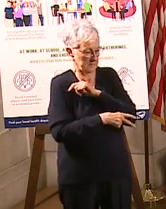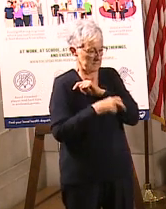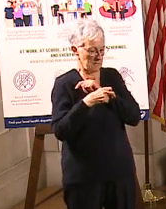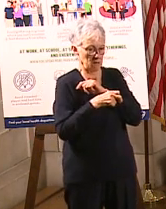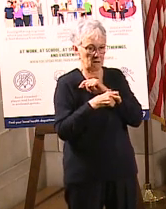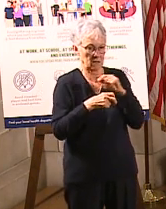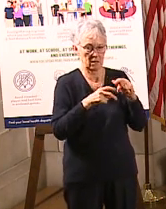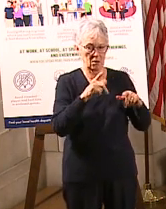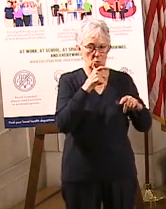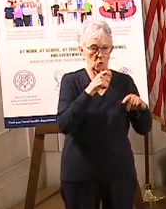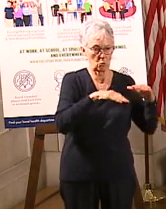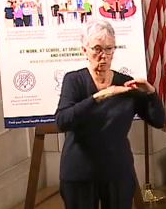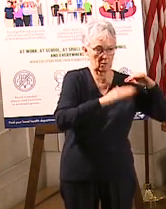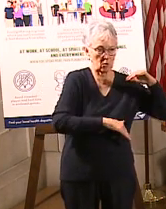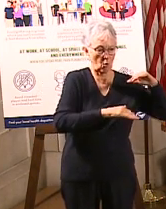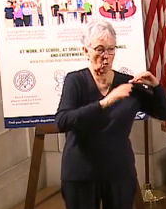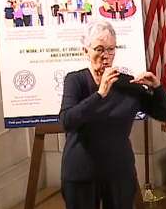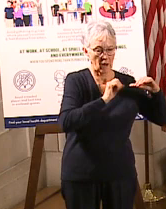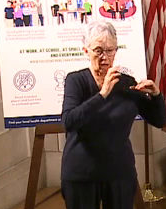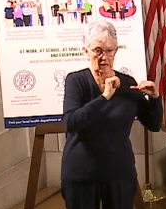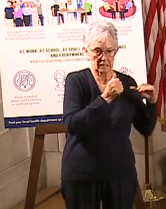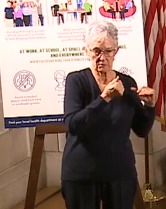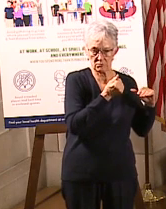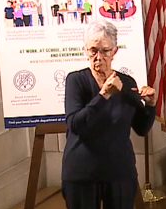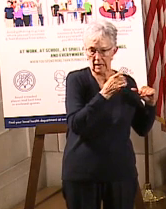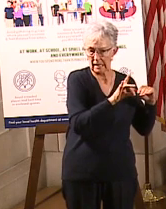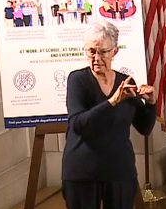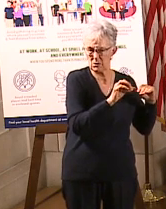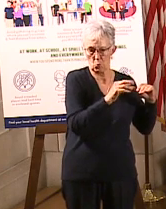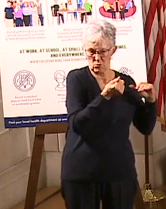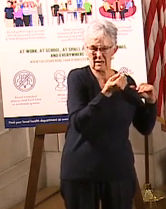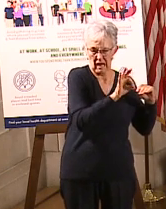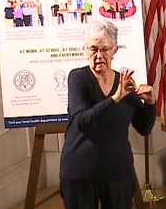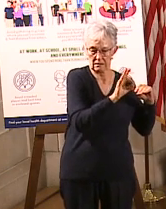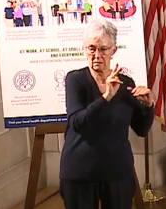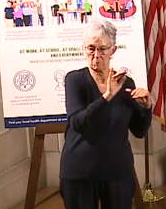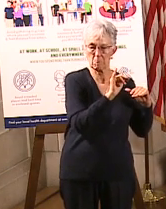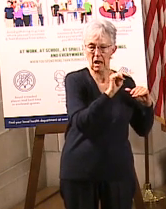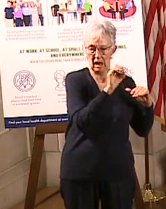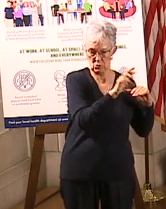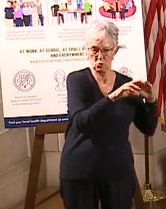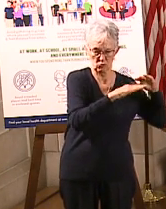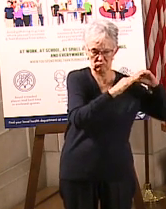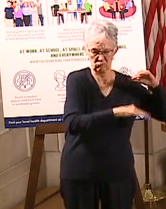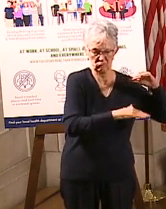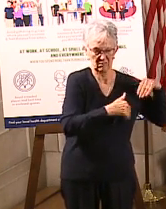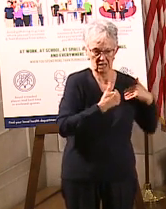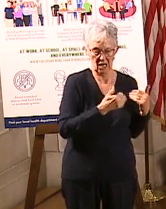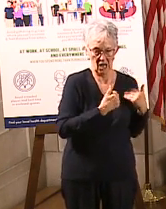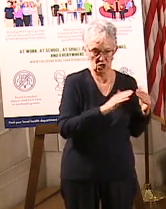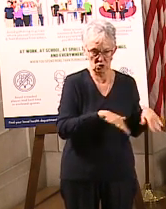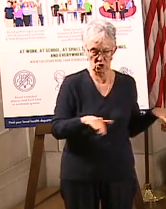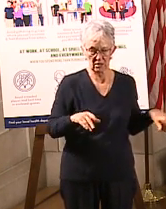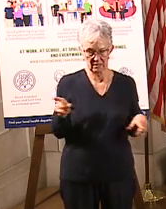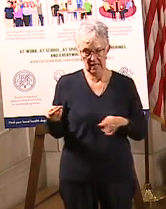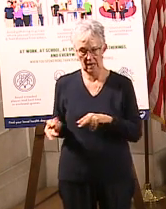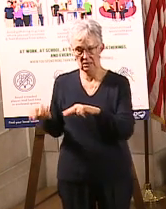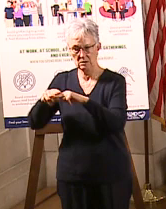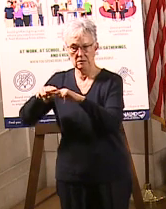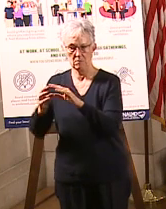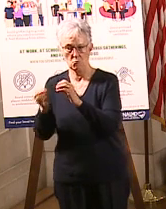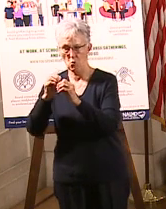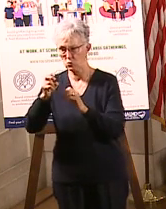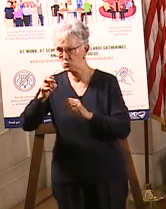human trafficking, been a part of human trafficking, as well as some increased penalties. There as well some new criminal penalties for assault